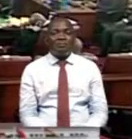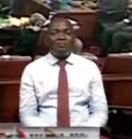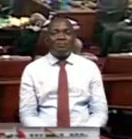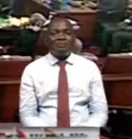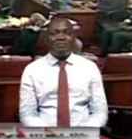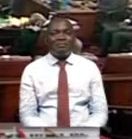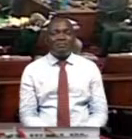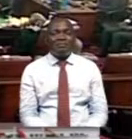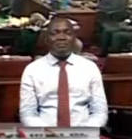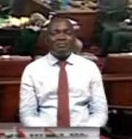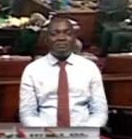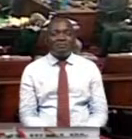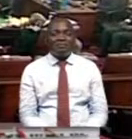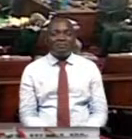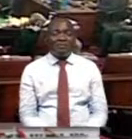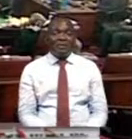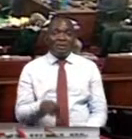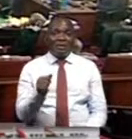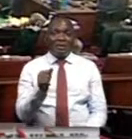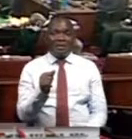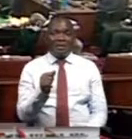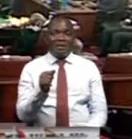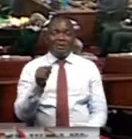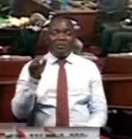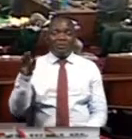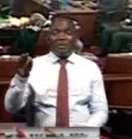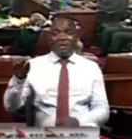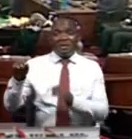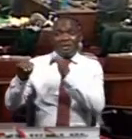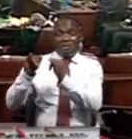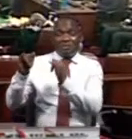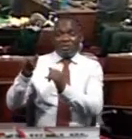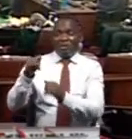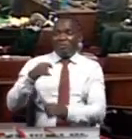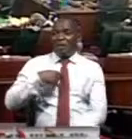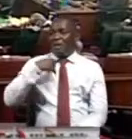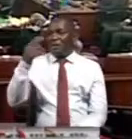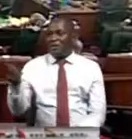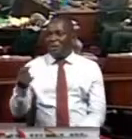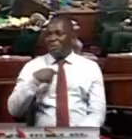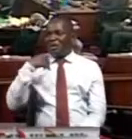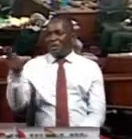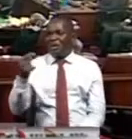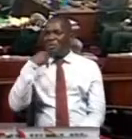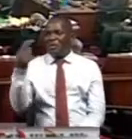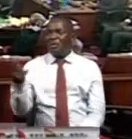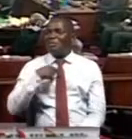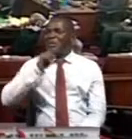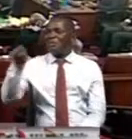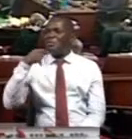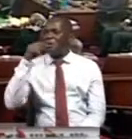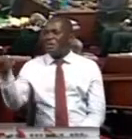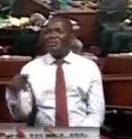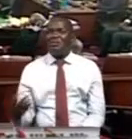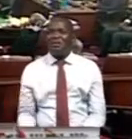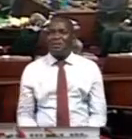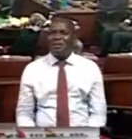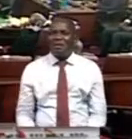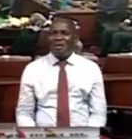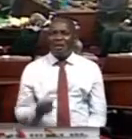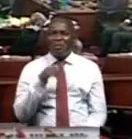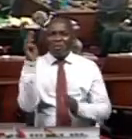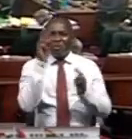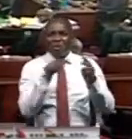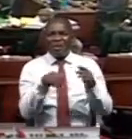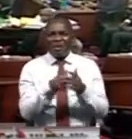See, I don't know. The whole your cross-examination is on I put it to you, I put it to you, I put it to you. I'm wondering whether